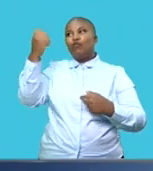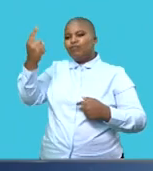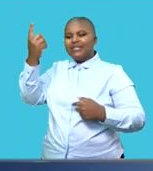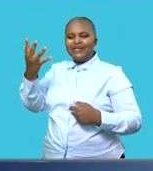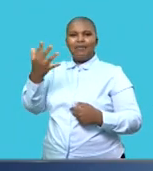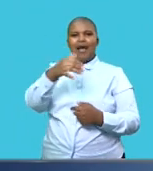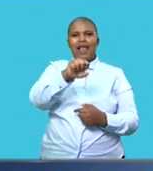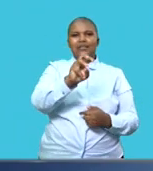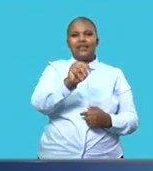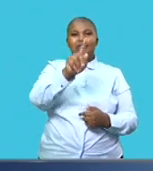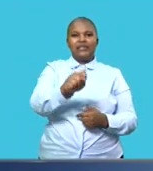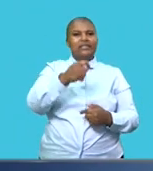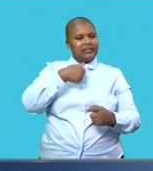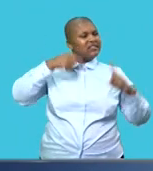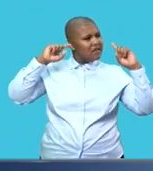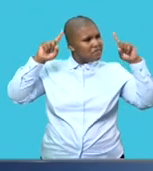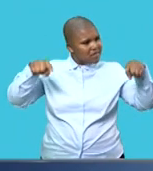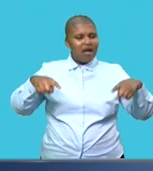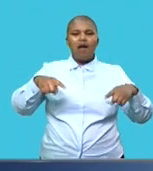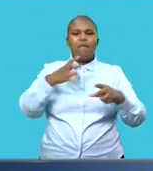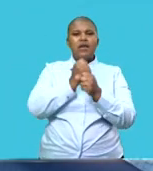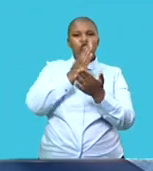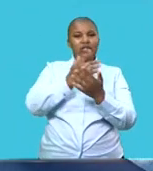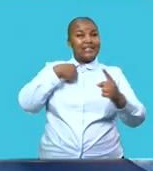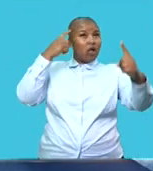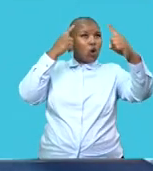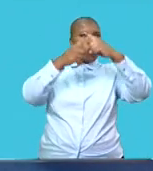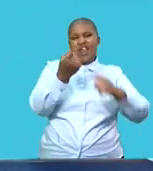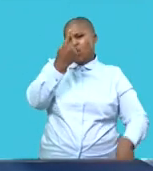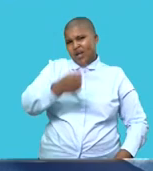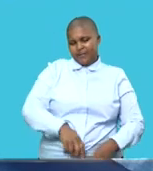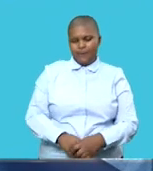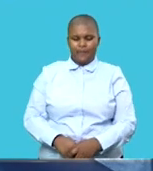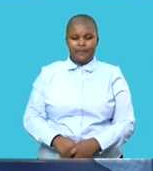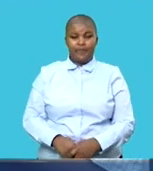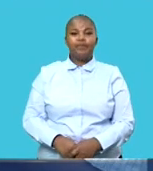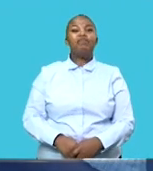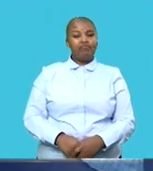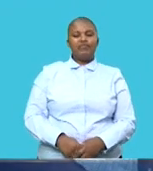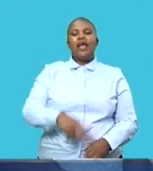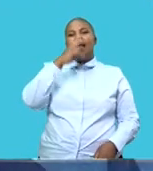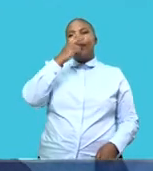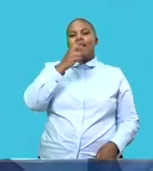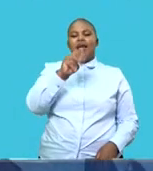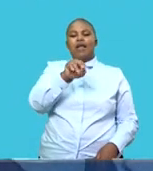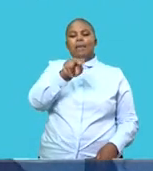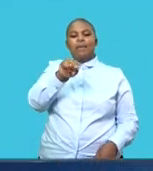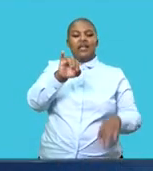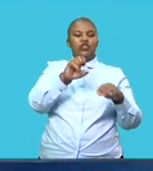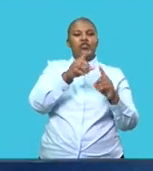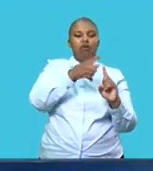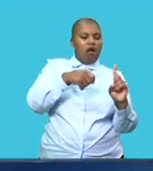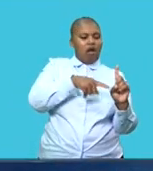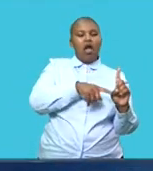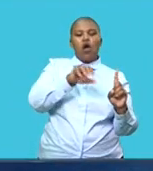ne SMT sikwazi kuba ne goal A1. Lelo go la mogatlo wa Black Men's Option eleng Eric Spencer